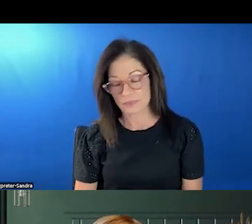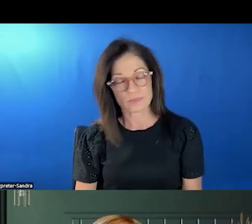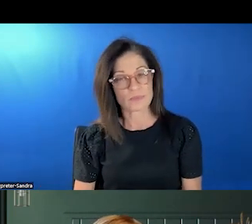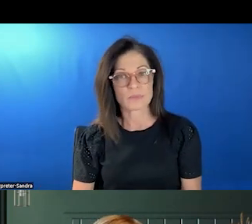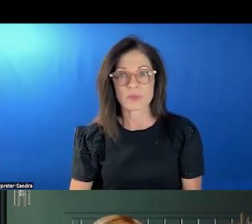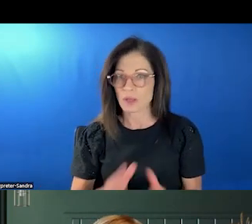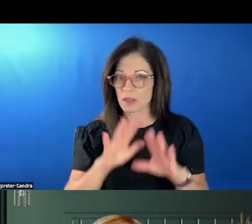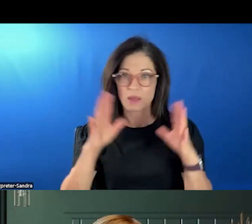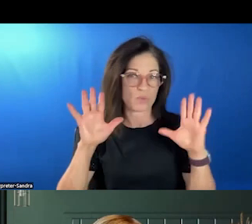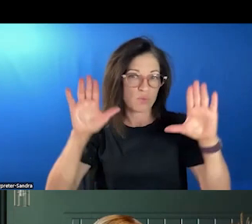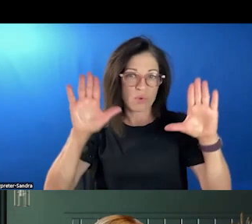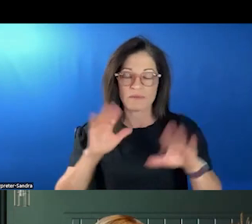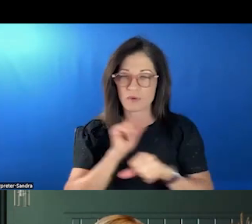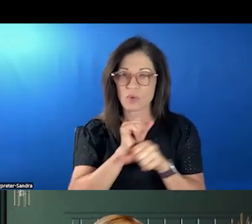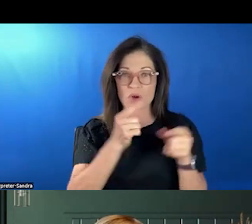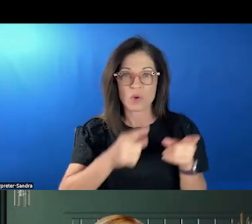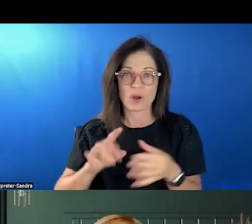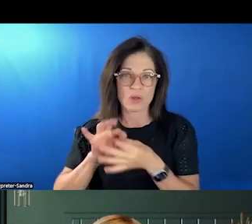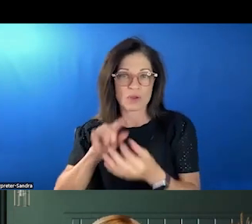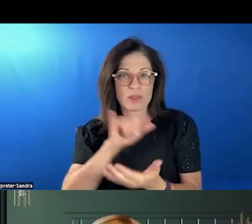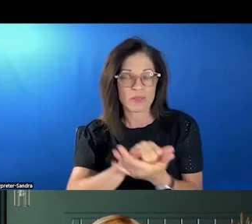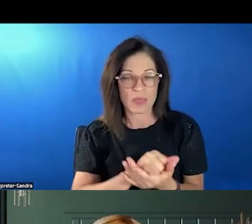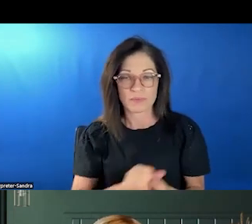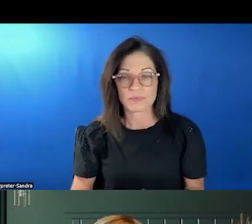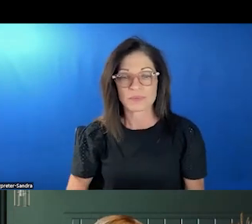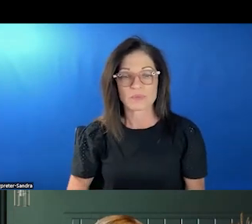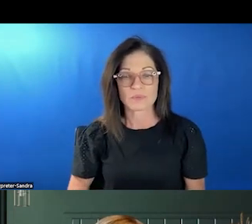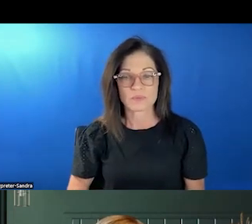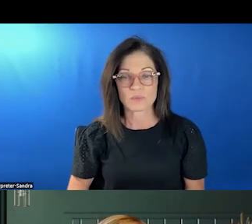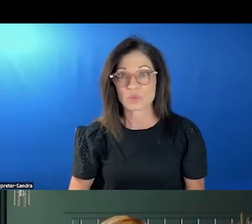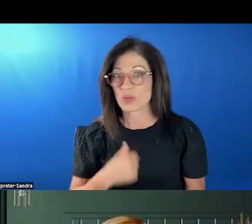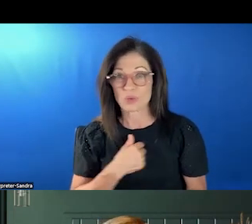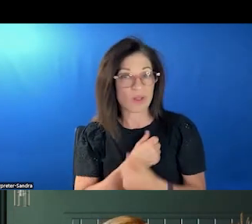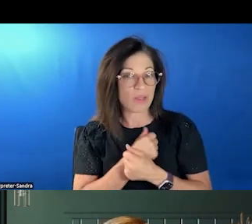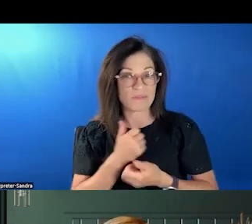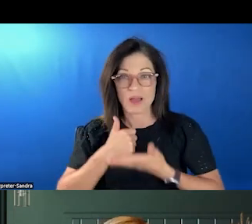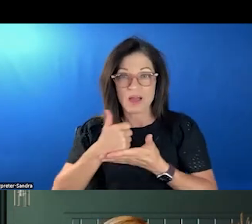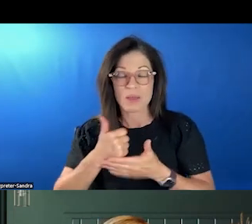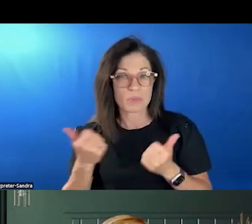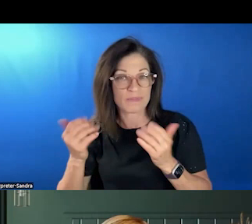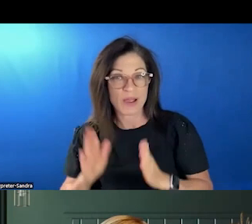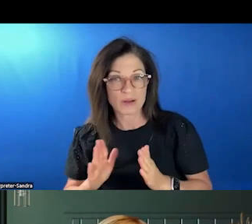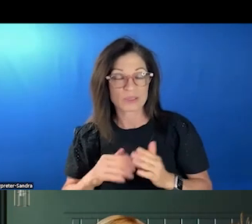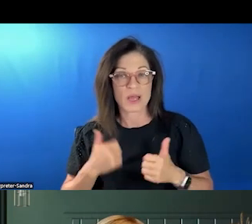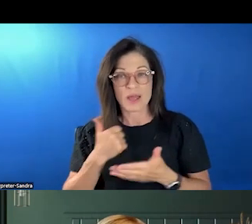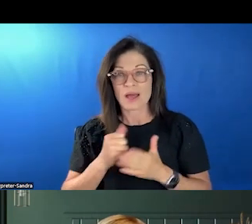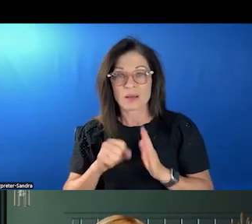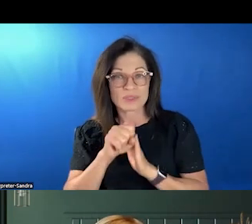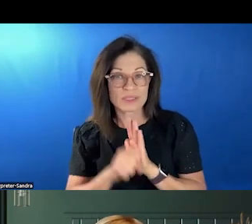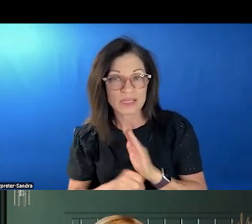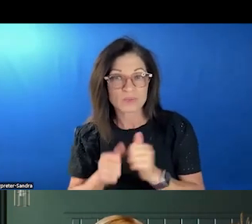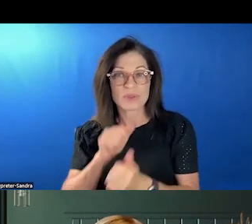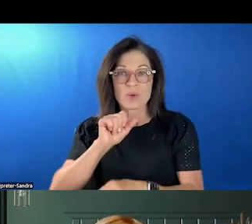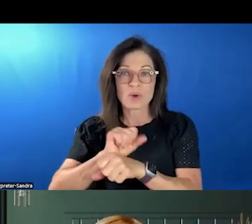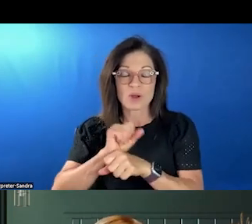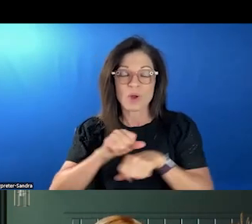going on around this space. We would love to help providers and states with that work as we continue to